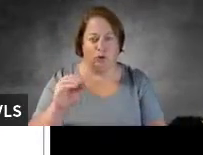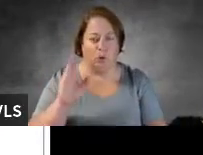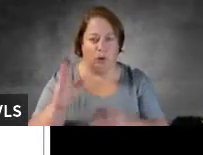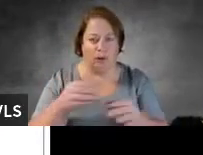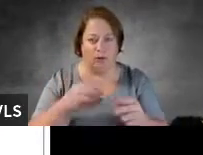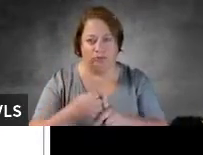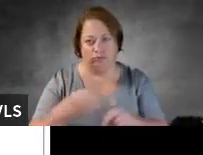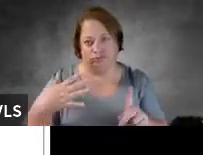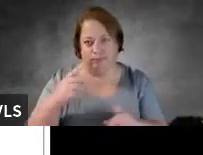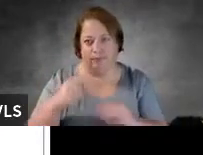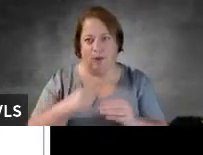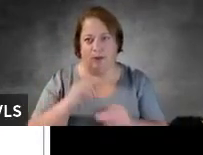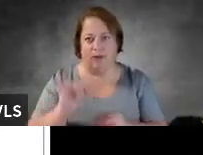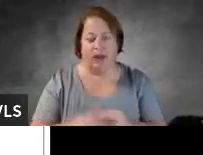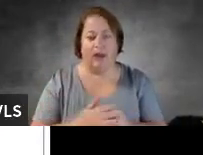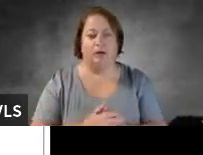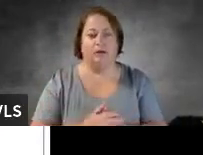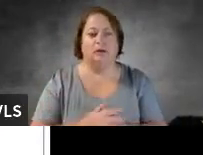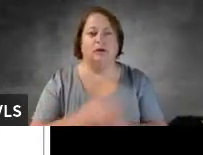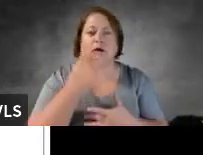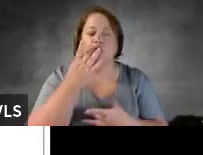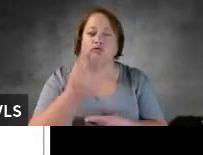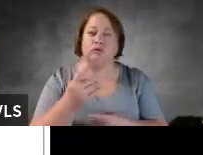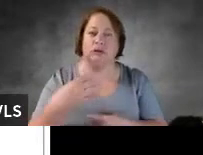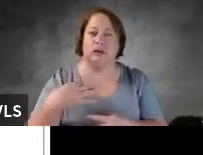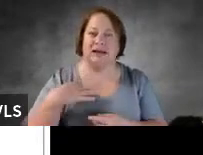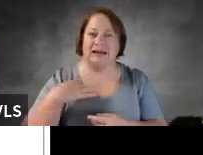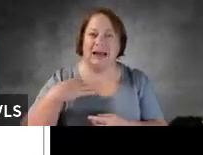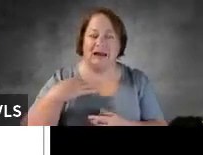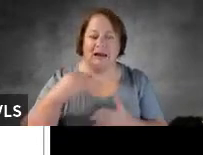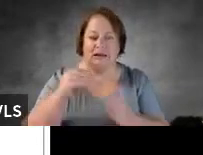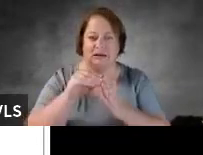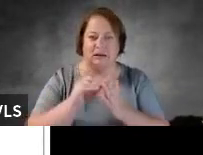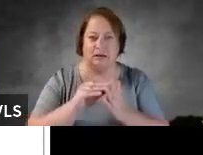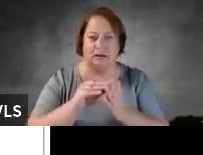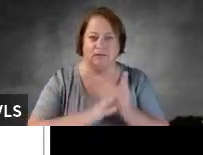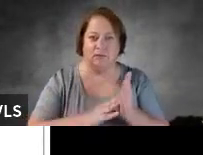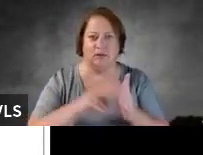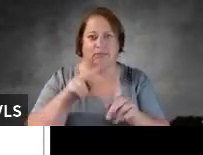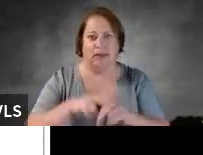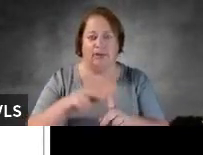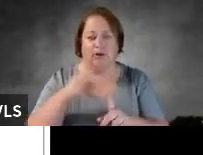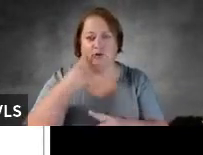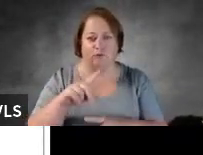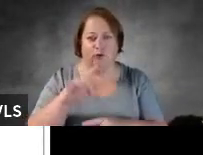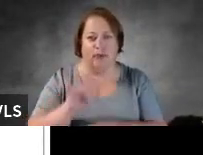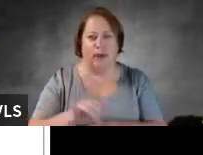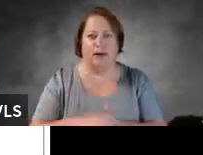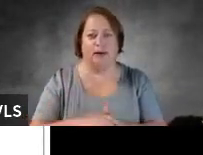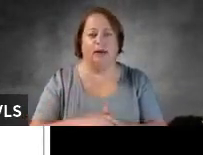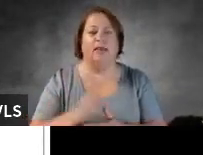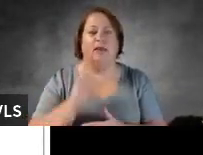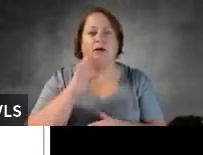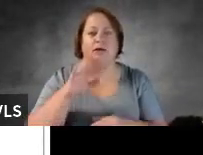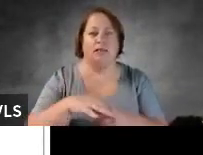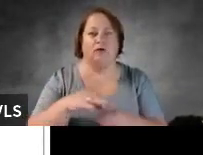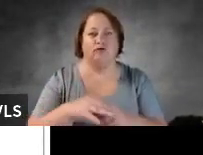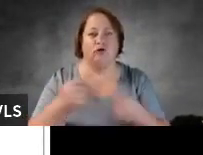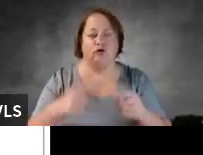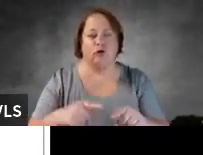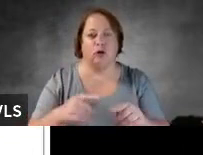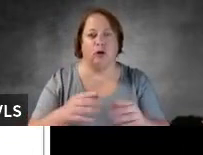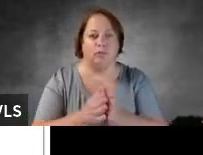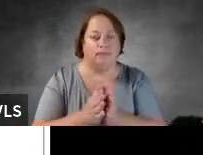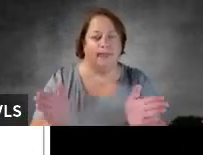those. Interested candidates complete an application for board seats, and there's an election held during a